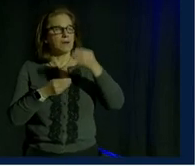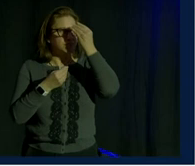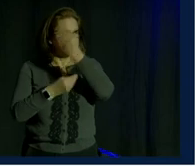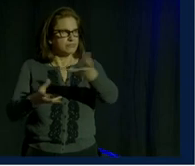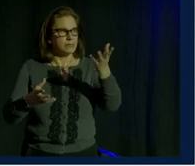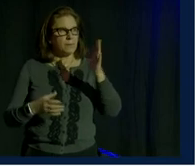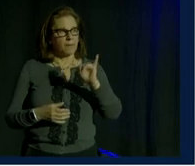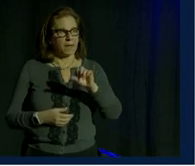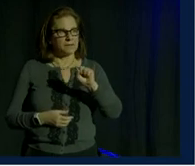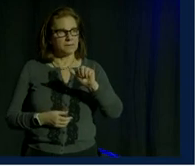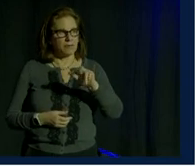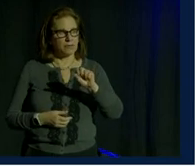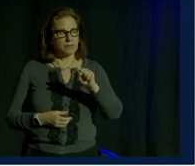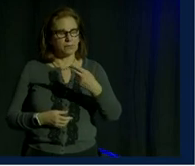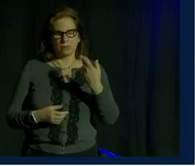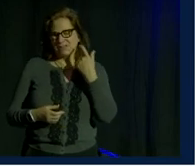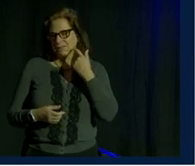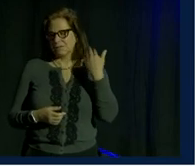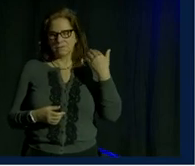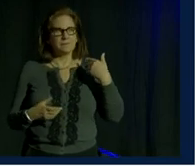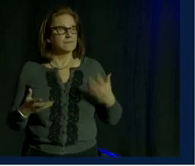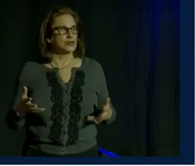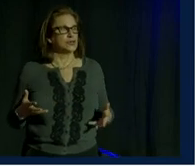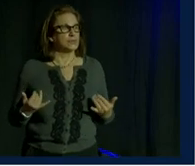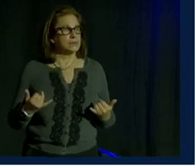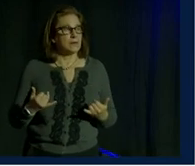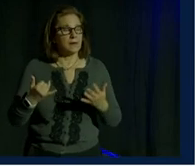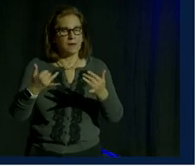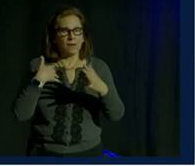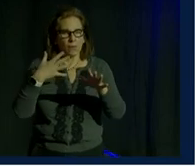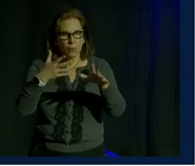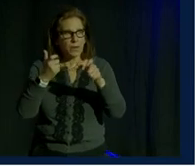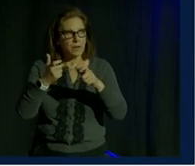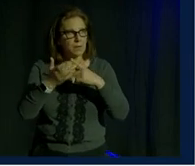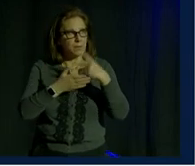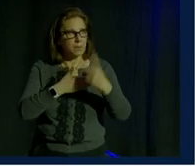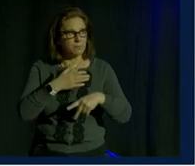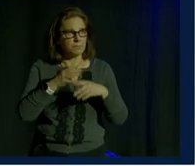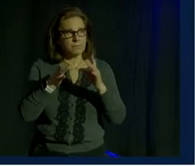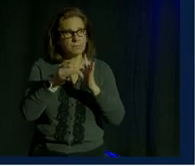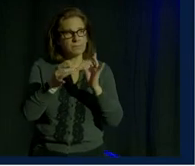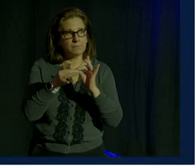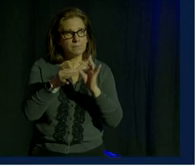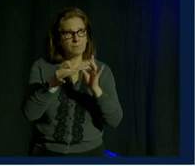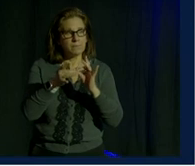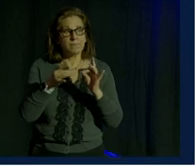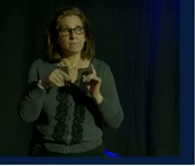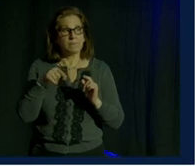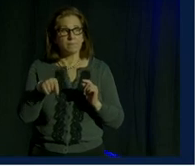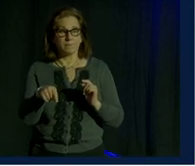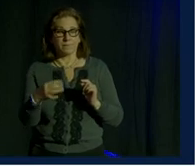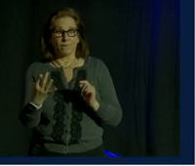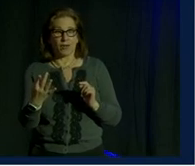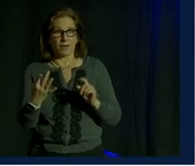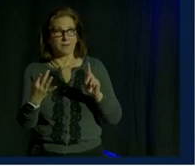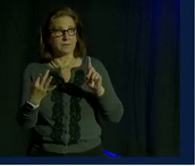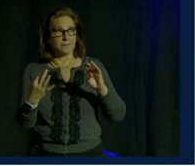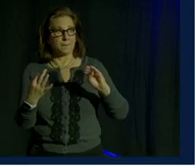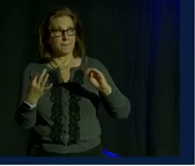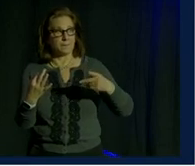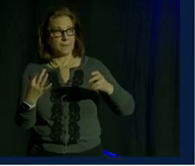well as similar language will be included in the Department of Housing and Community Development projects mentioned by Director